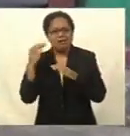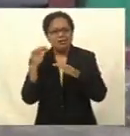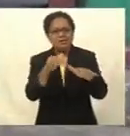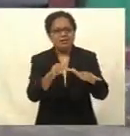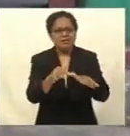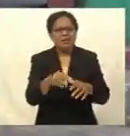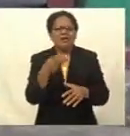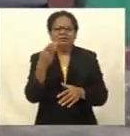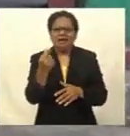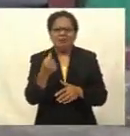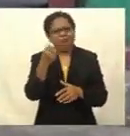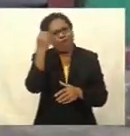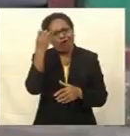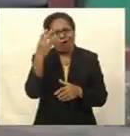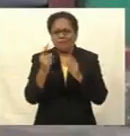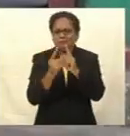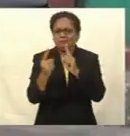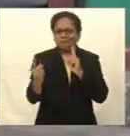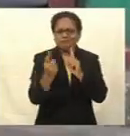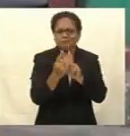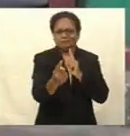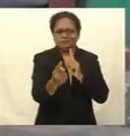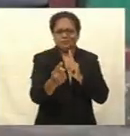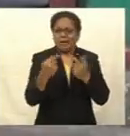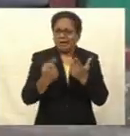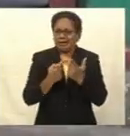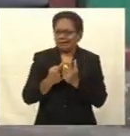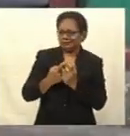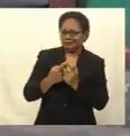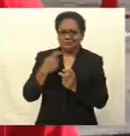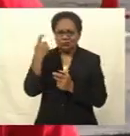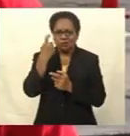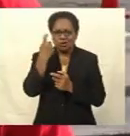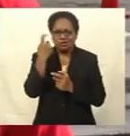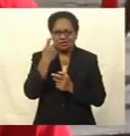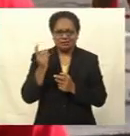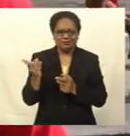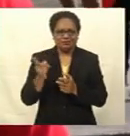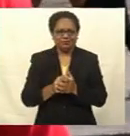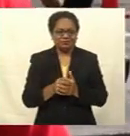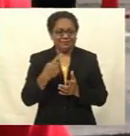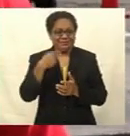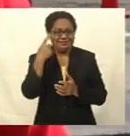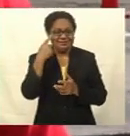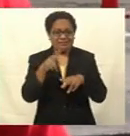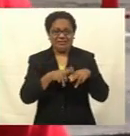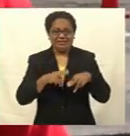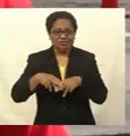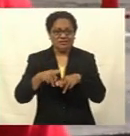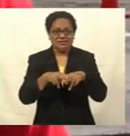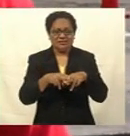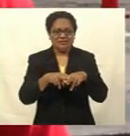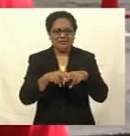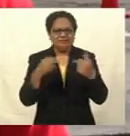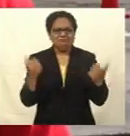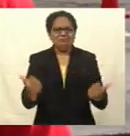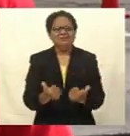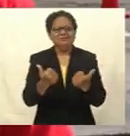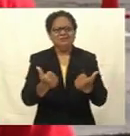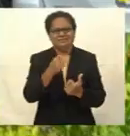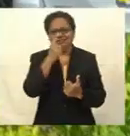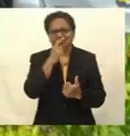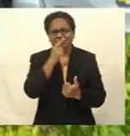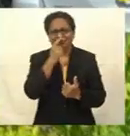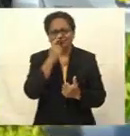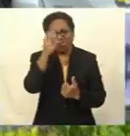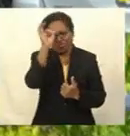follow social distancing, which was a concern for others. I think in Fiji, a lot of people don't know the